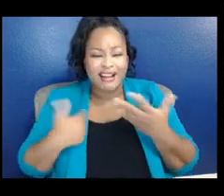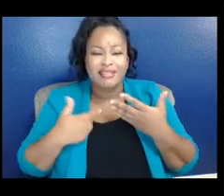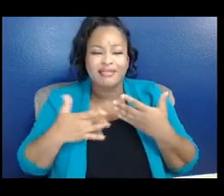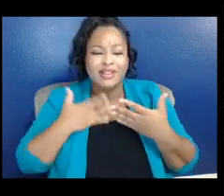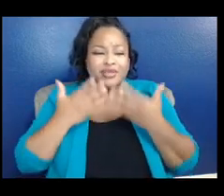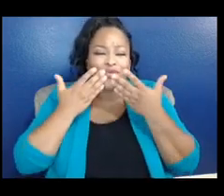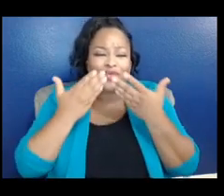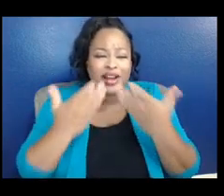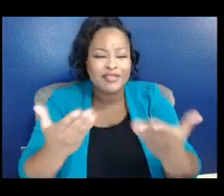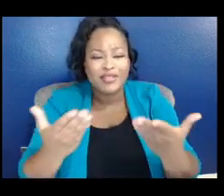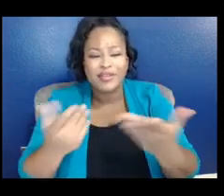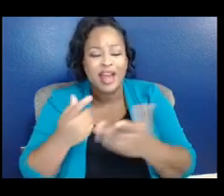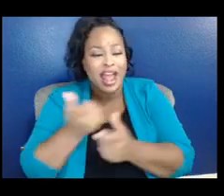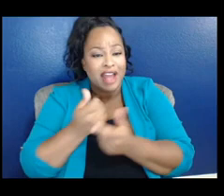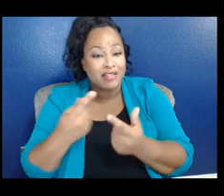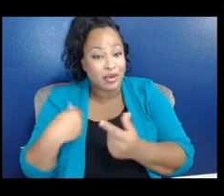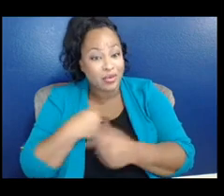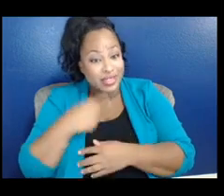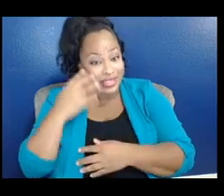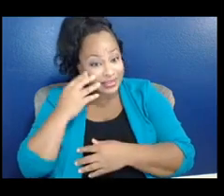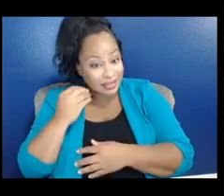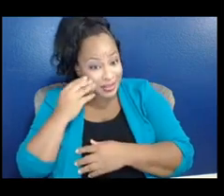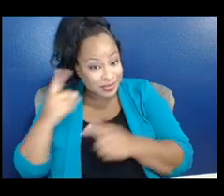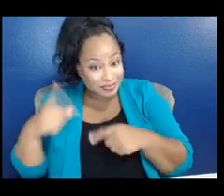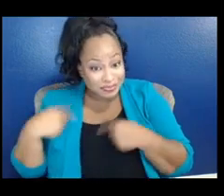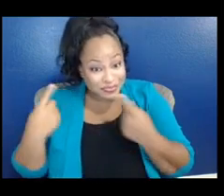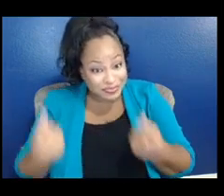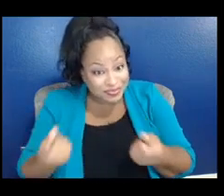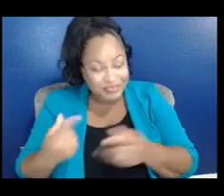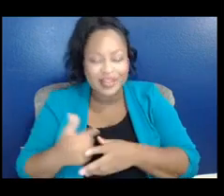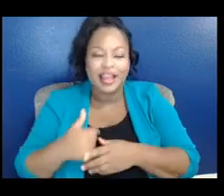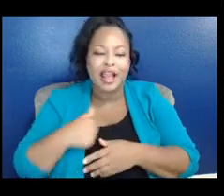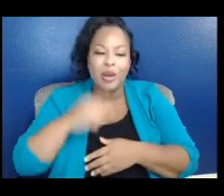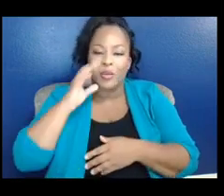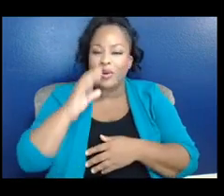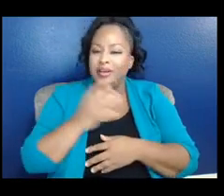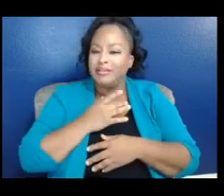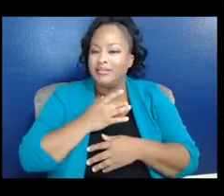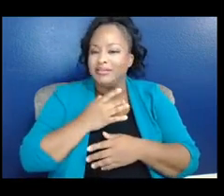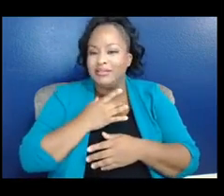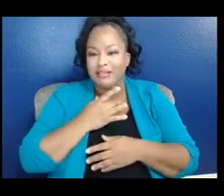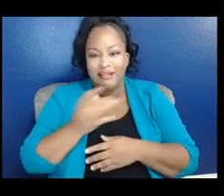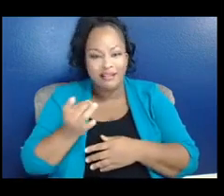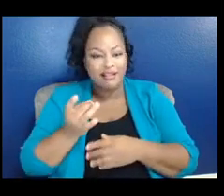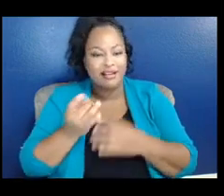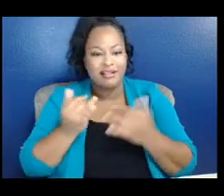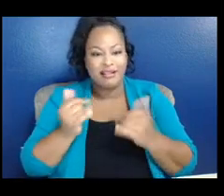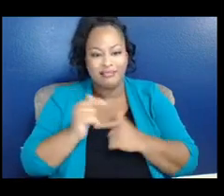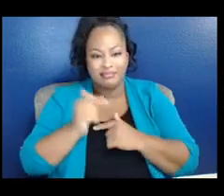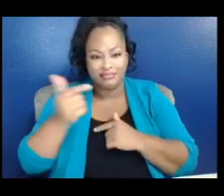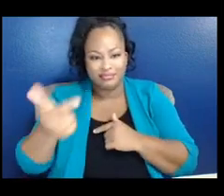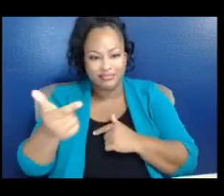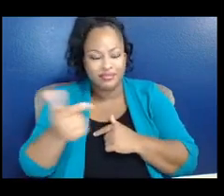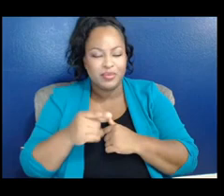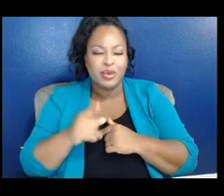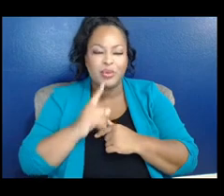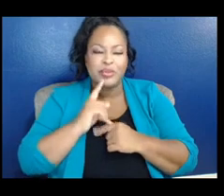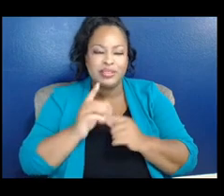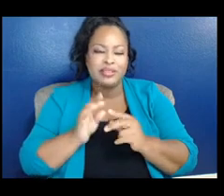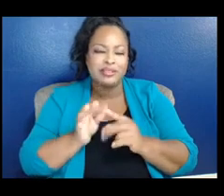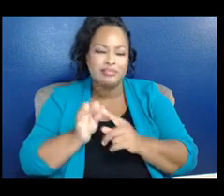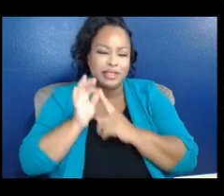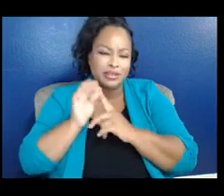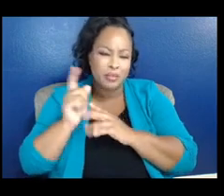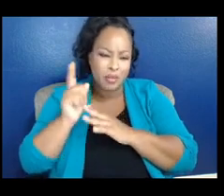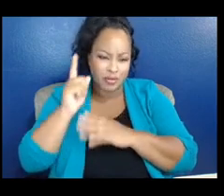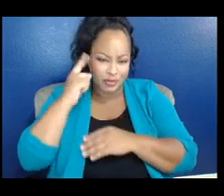we've experienced. I'd like to turn this over to a very special moment for me. I want to show